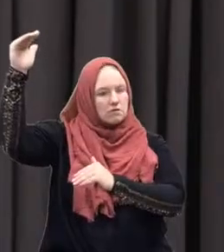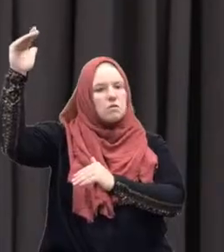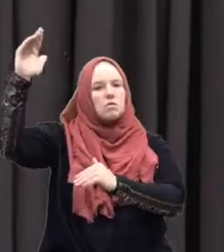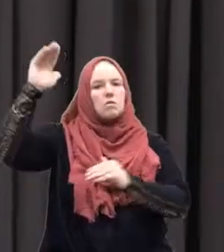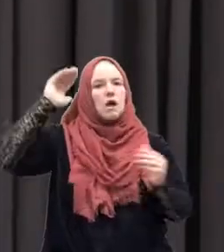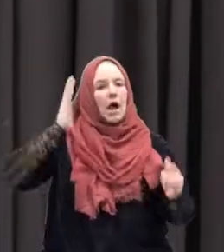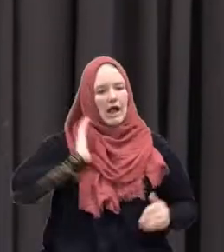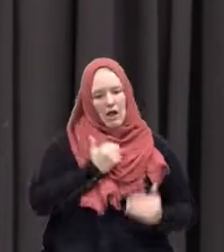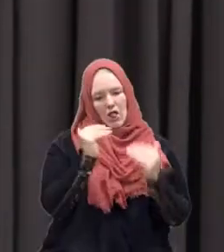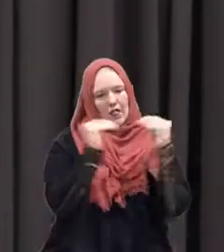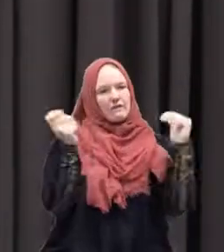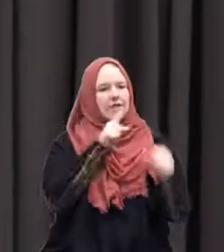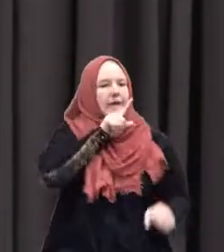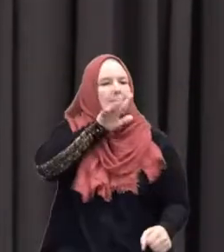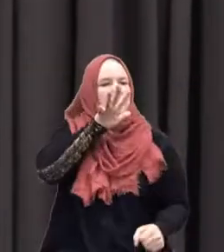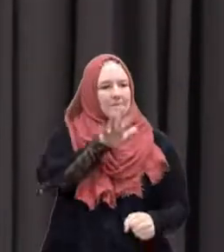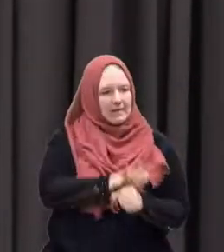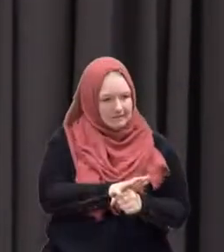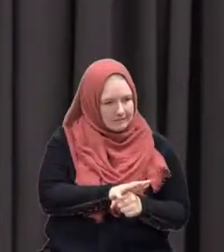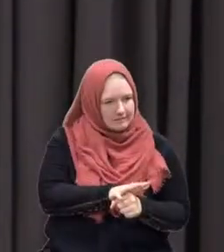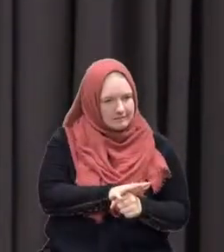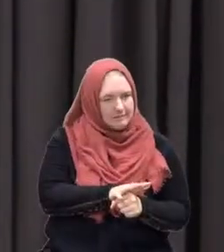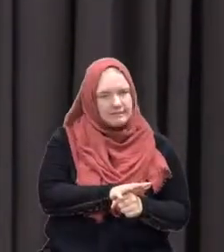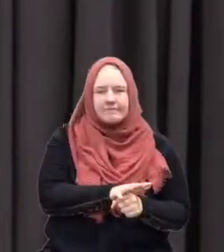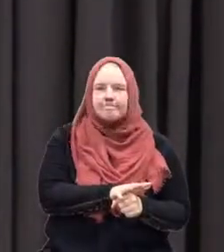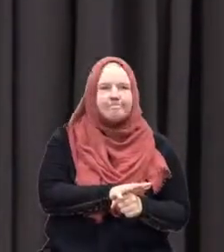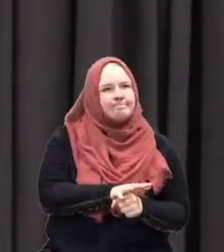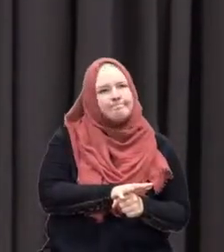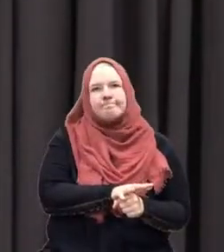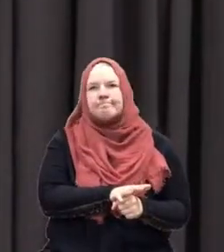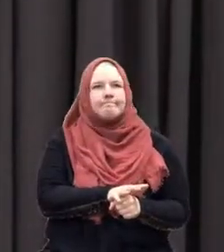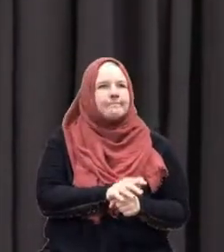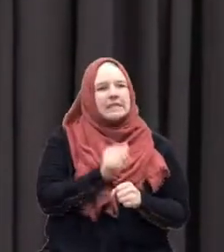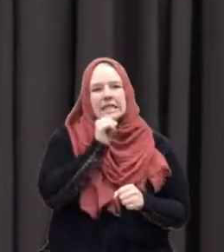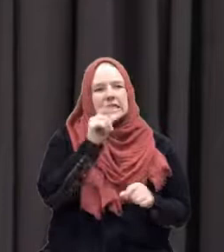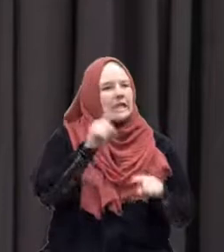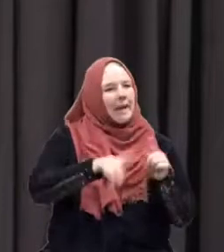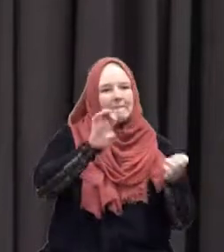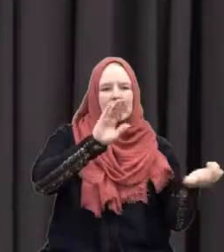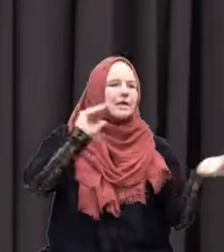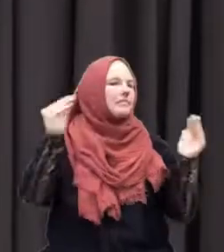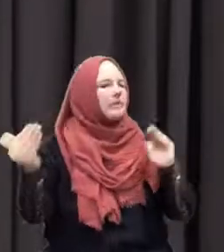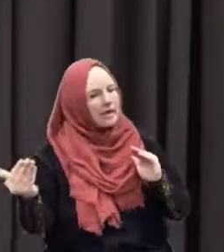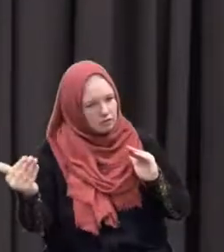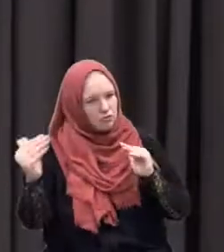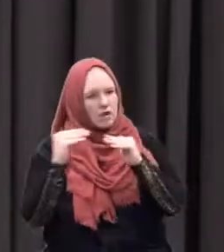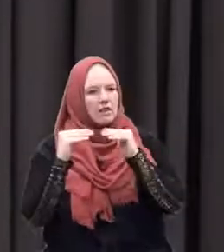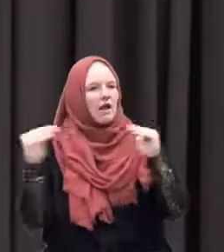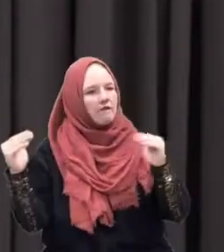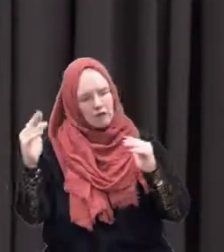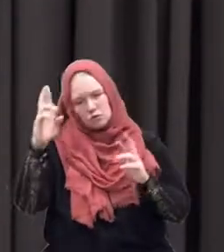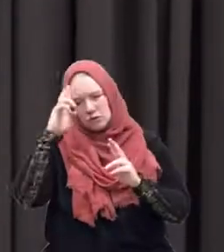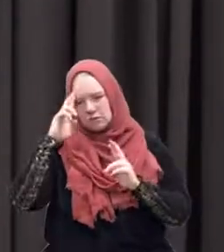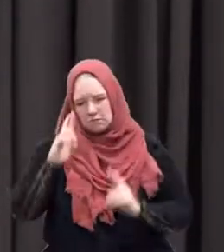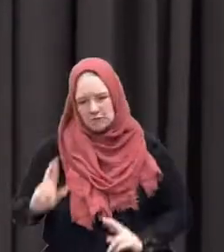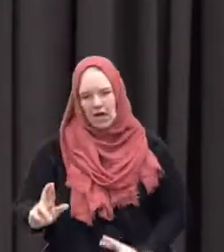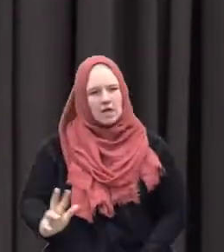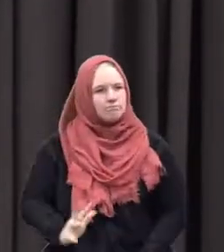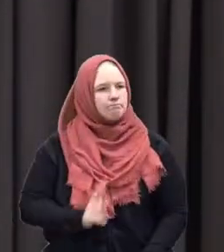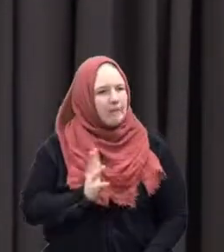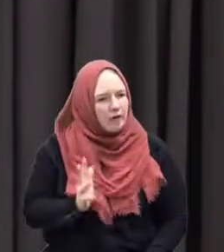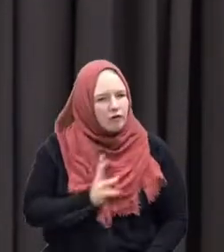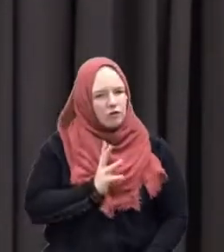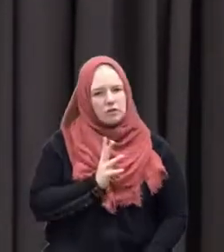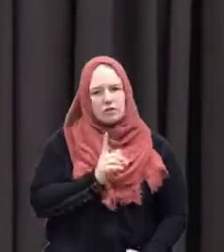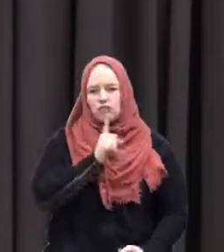level of commitment cannot be even compared to the level of decency and manners